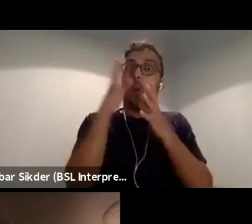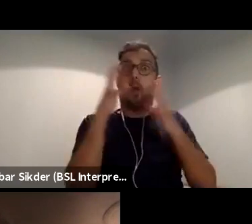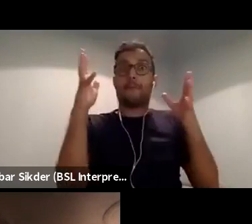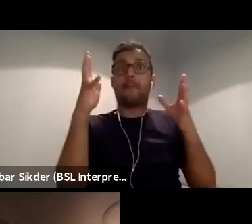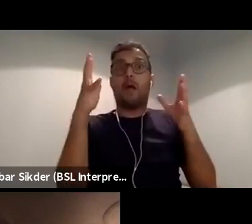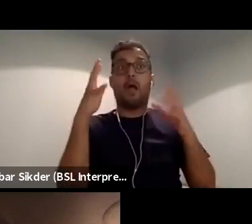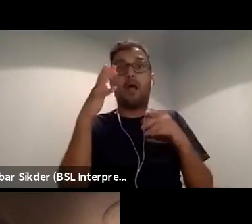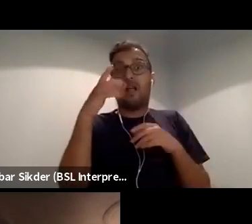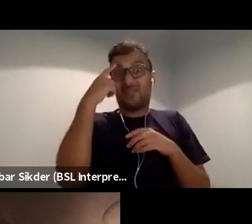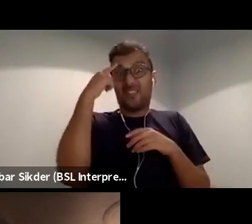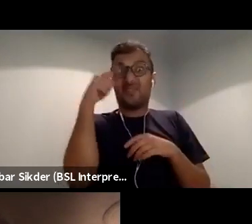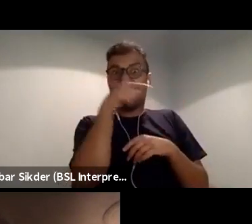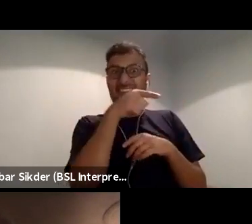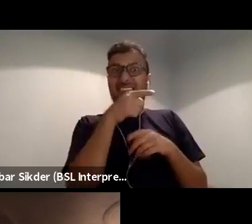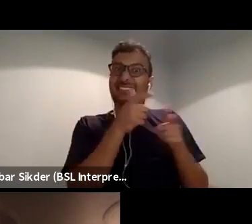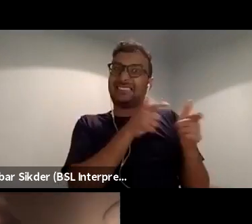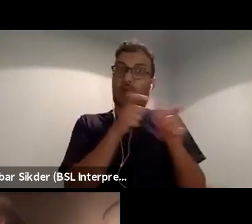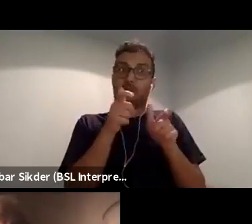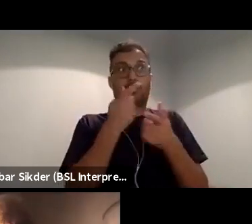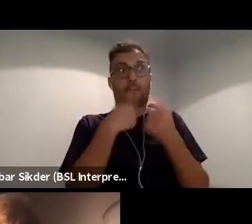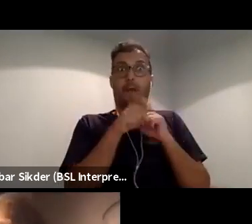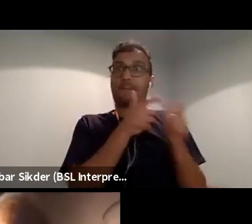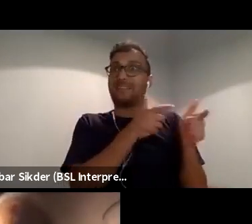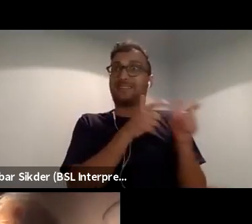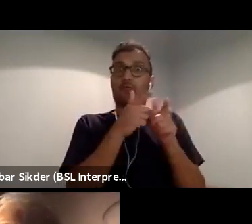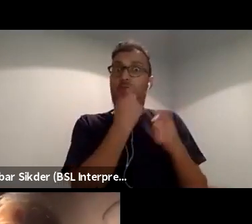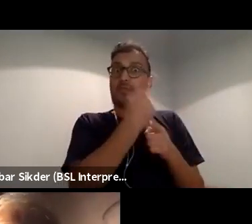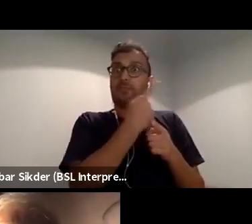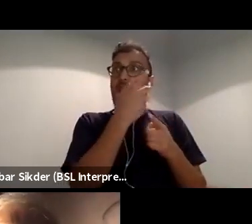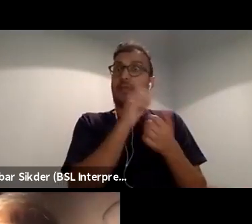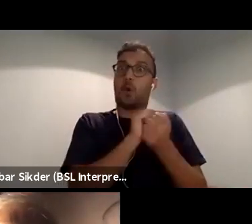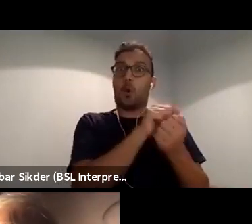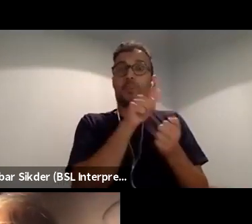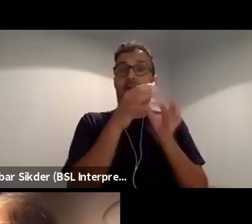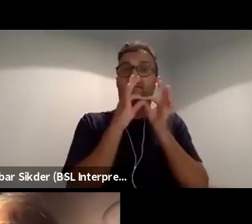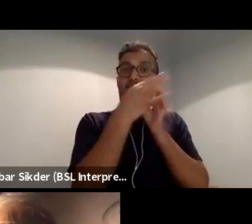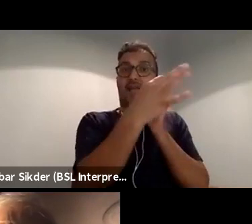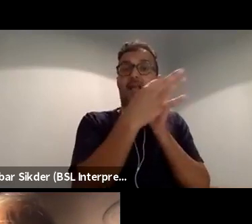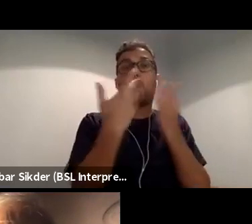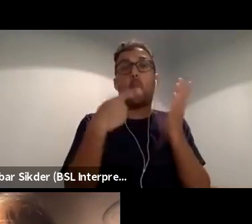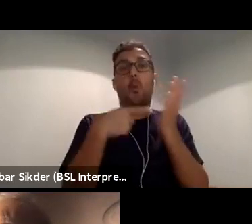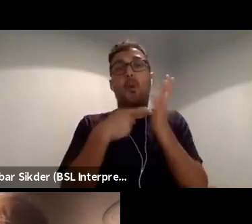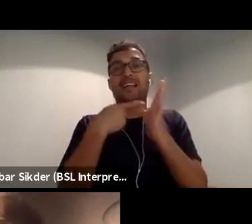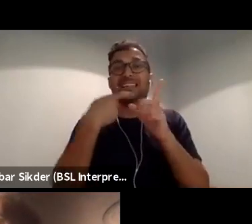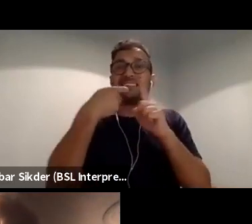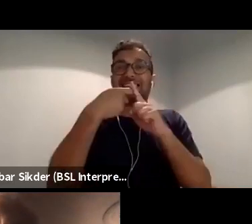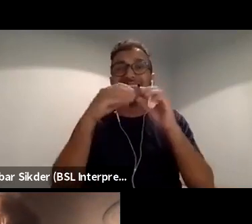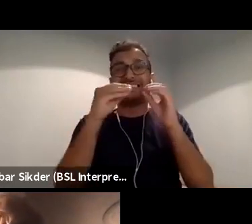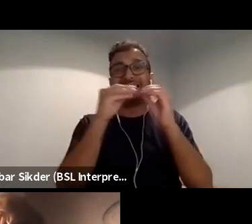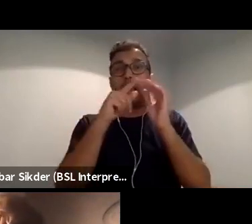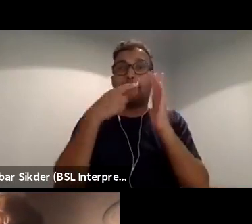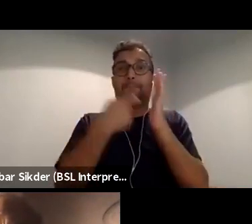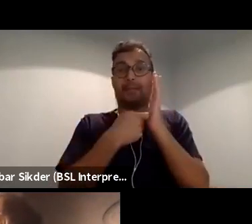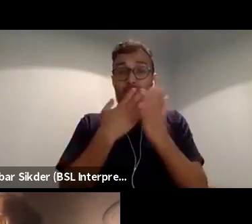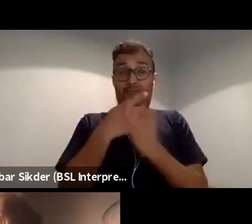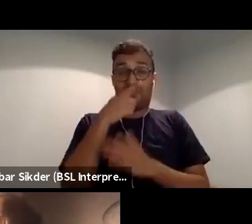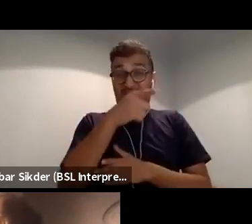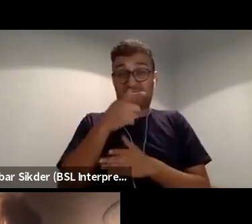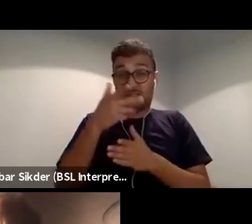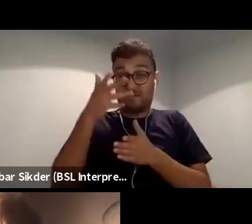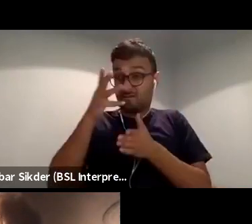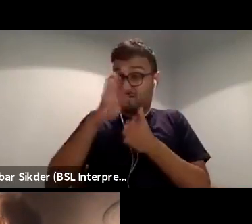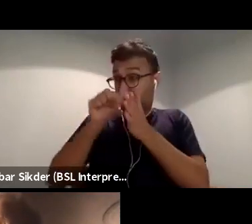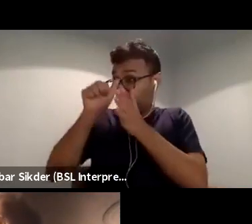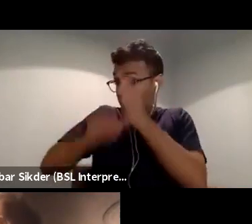which has been there since the onset of the Muslim religion. I know a lot of people take a lot of offense when it is